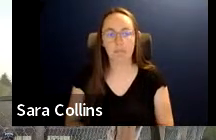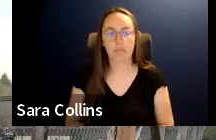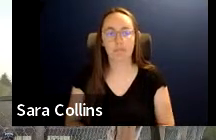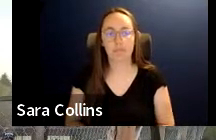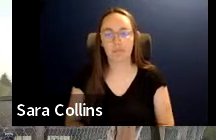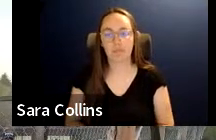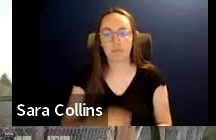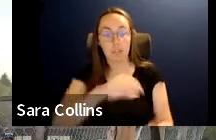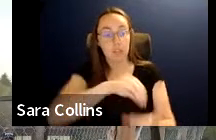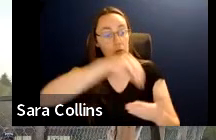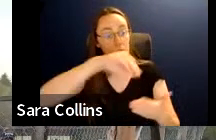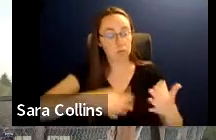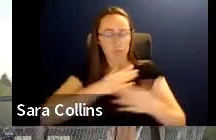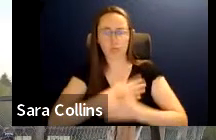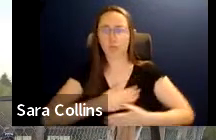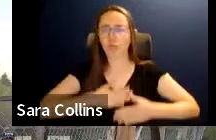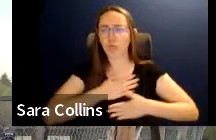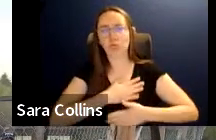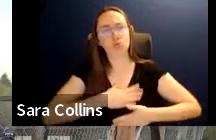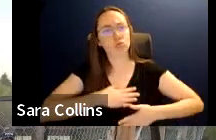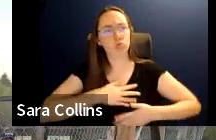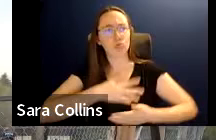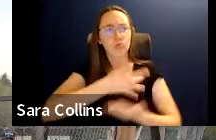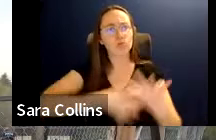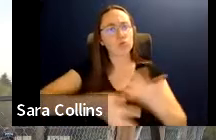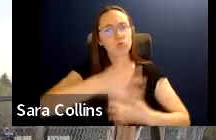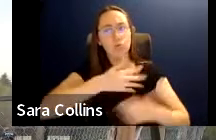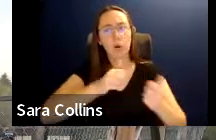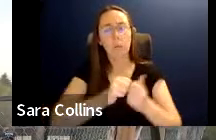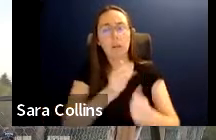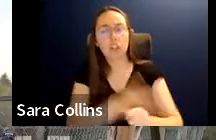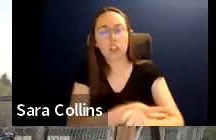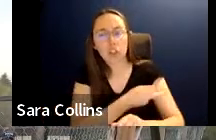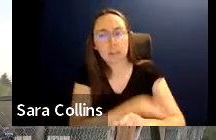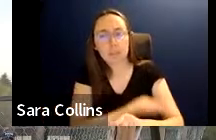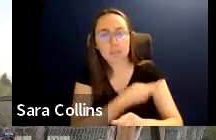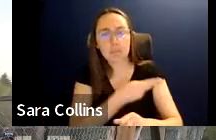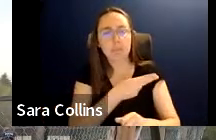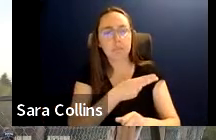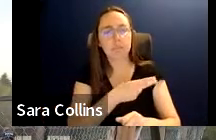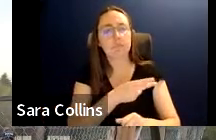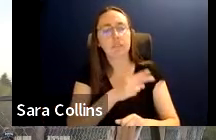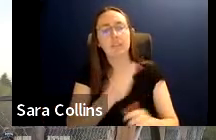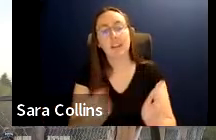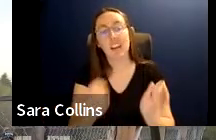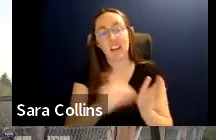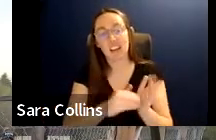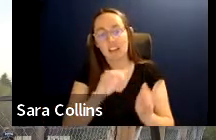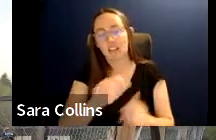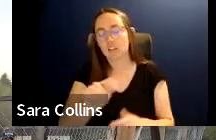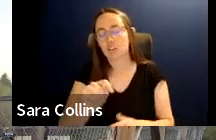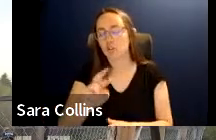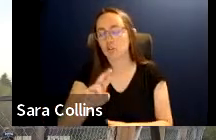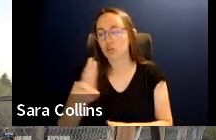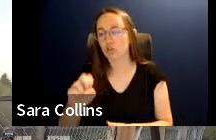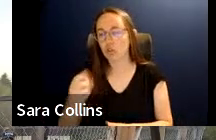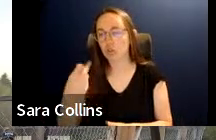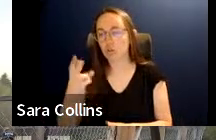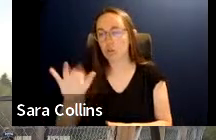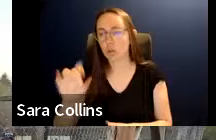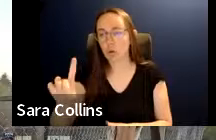enjoying just hanging out with the sheep on again the true grid surface that we use for paving, and the sheep come up